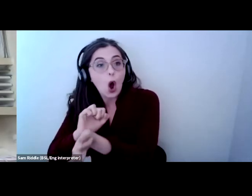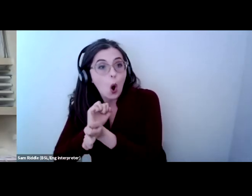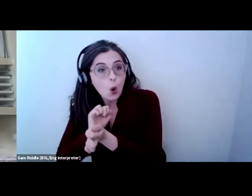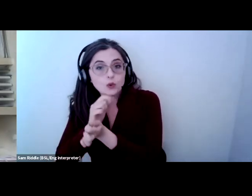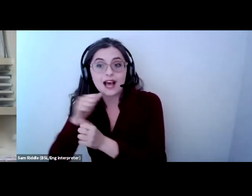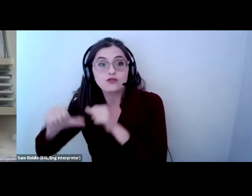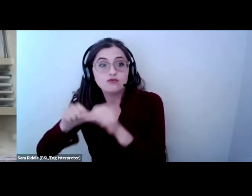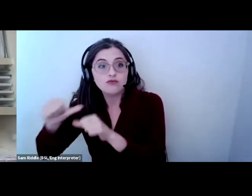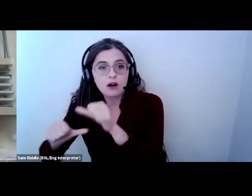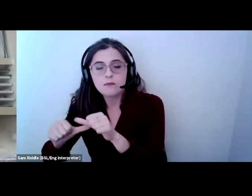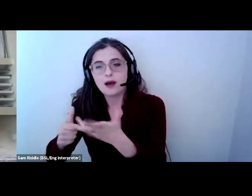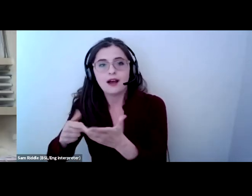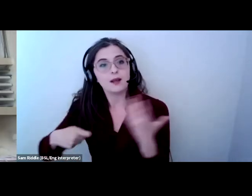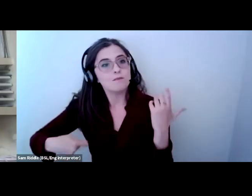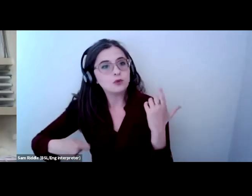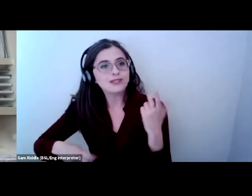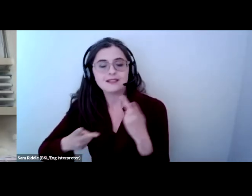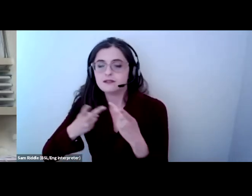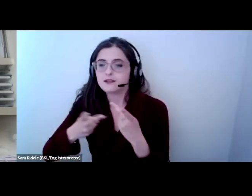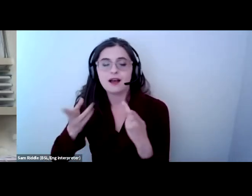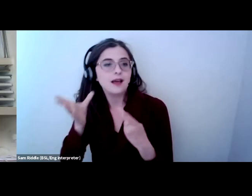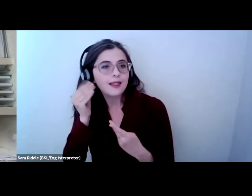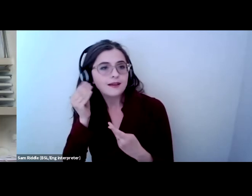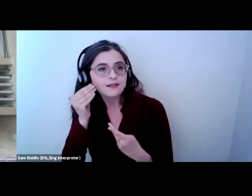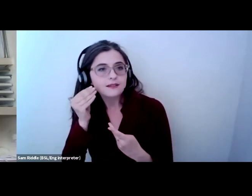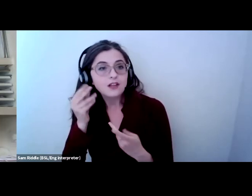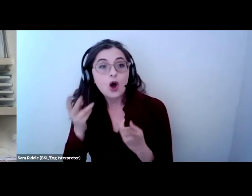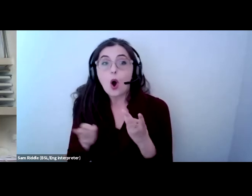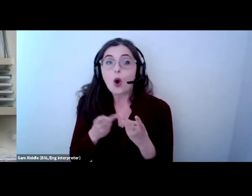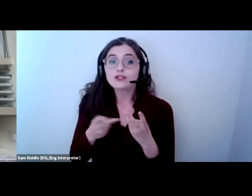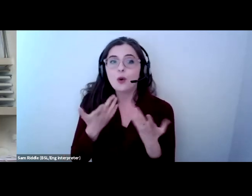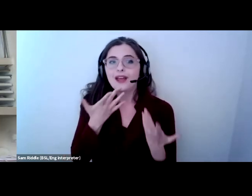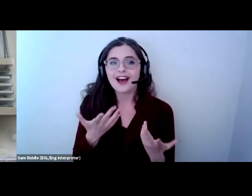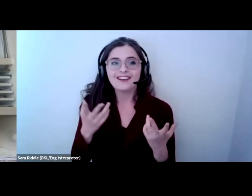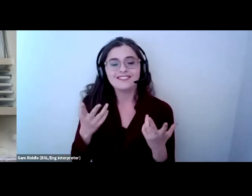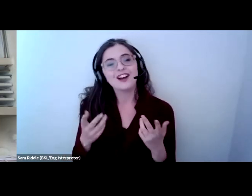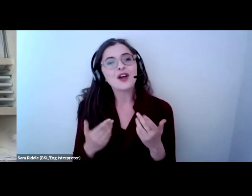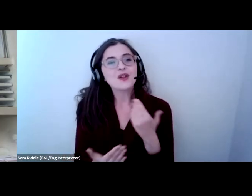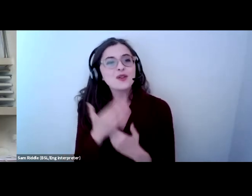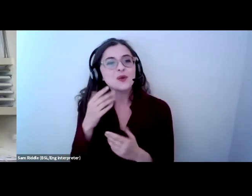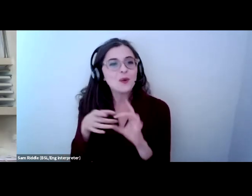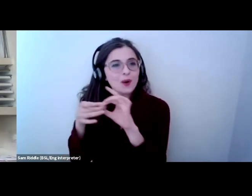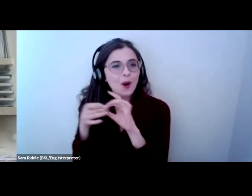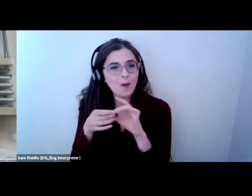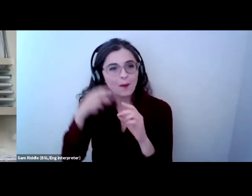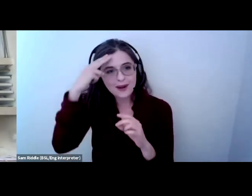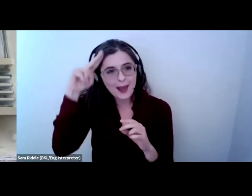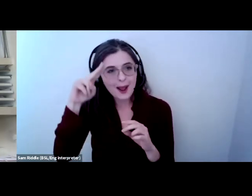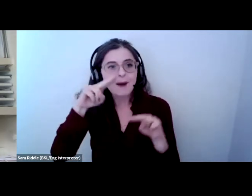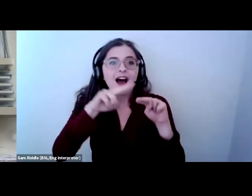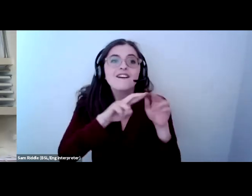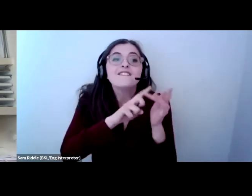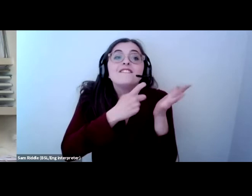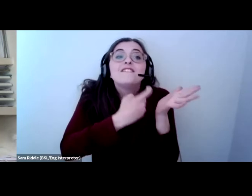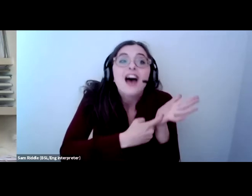listeners. And we have a emerging platform co-op also called FairBnB, which is really looking at how